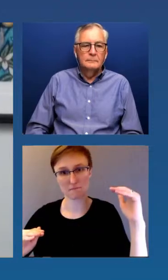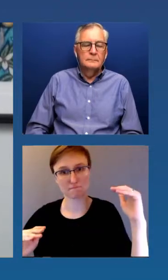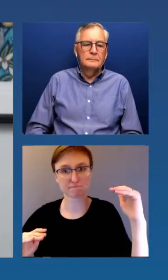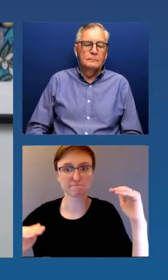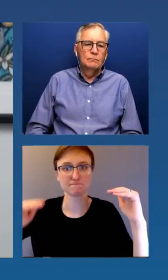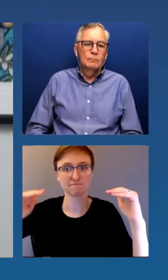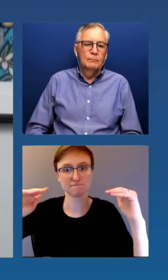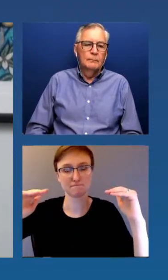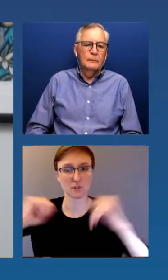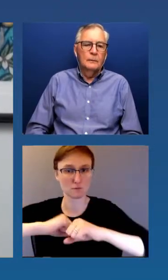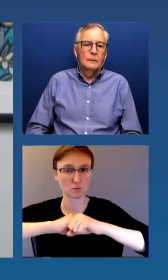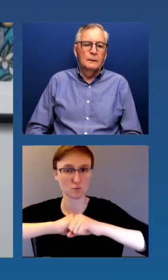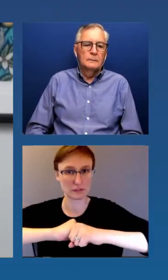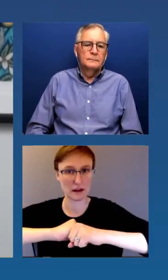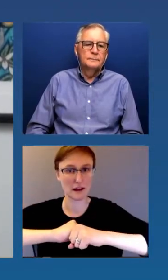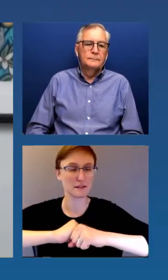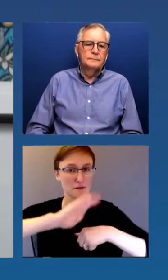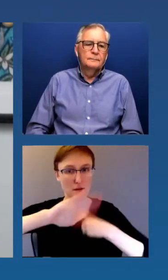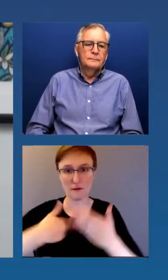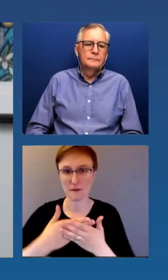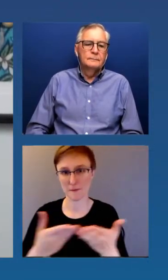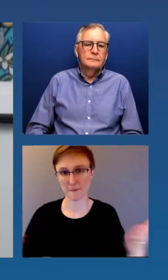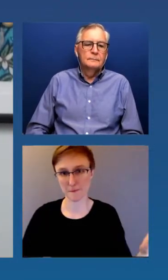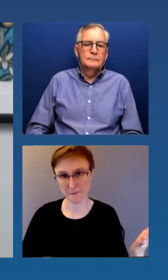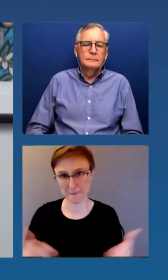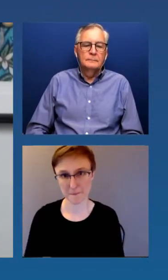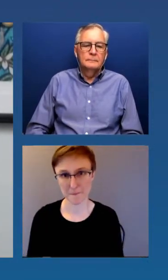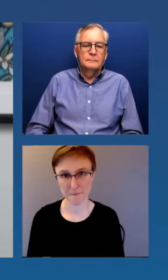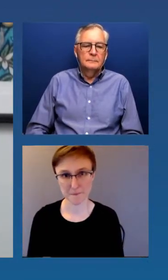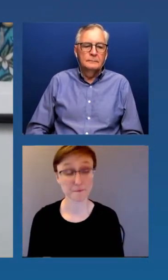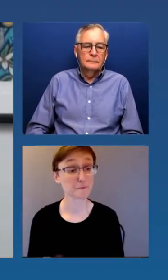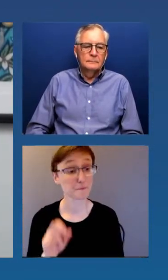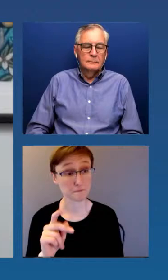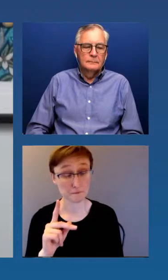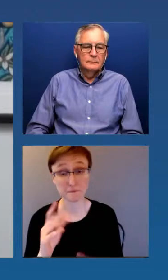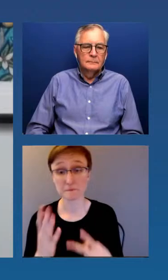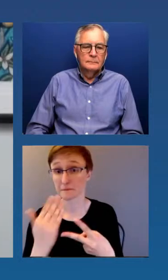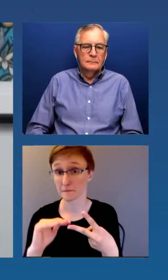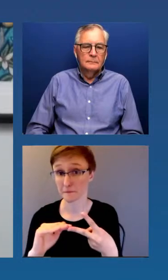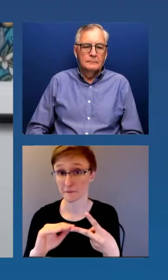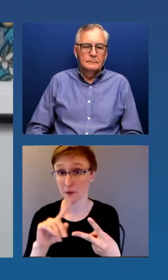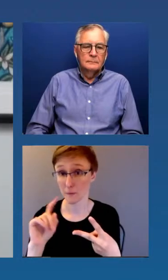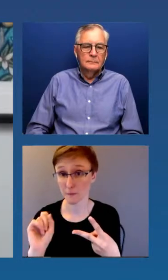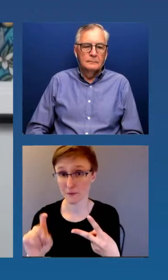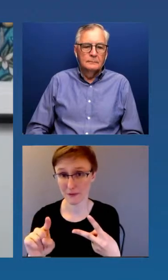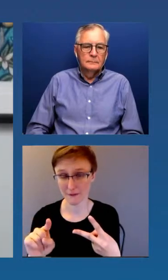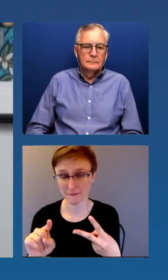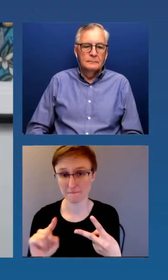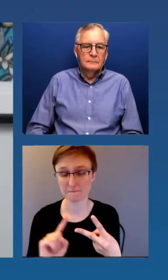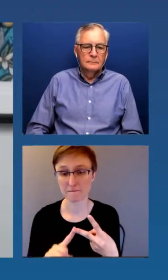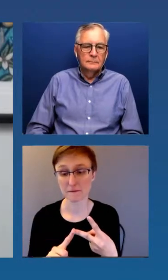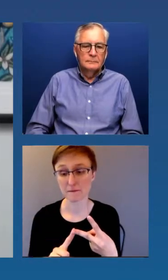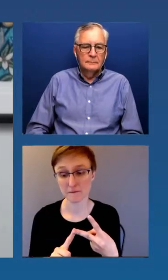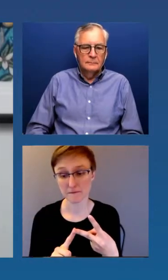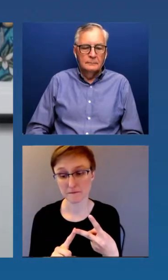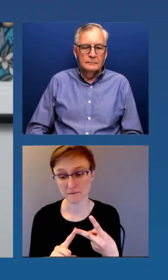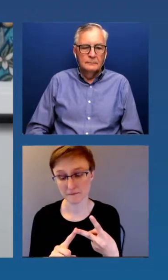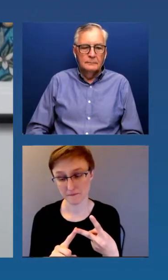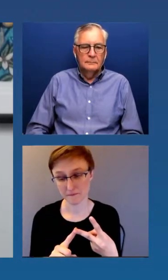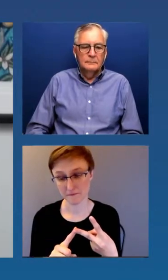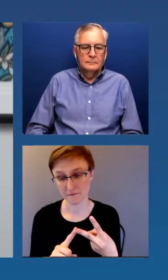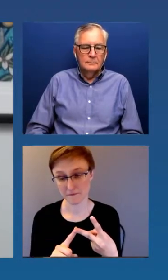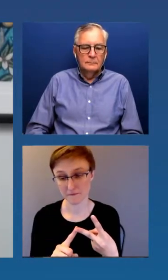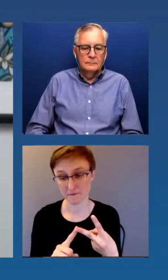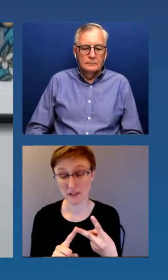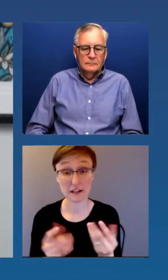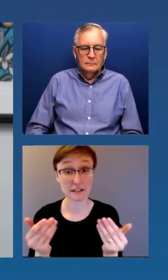protection is extended to everyone. Okay, and my follow-up is this data, the data that's come out